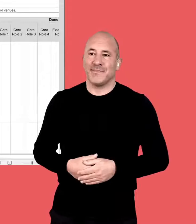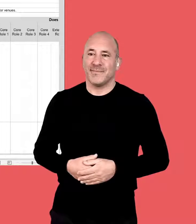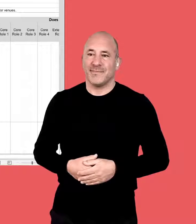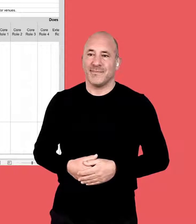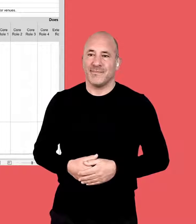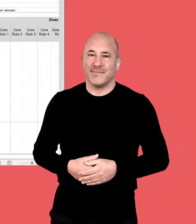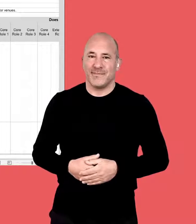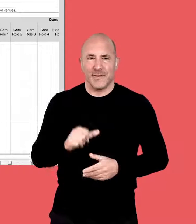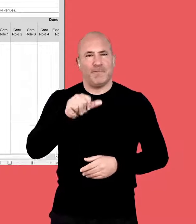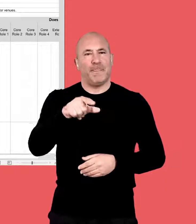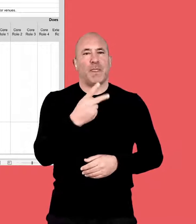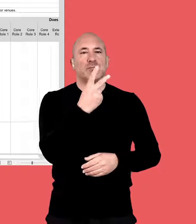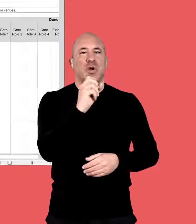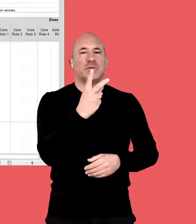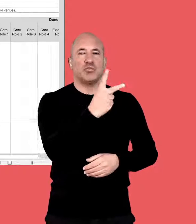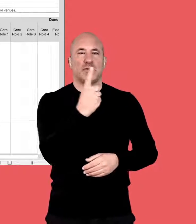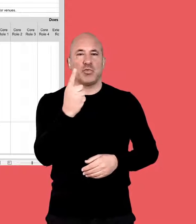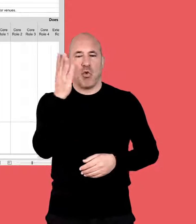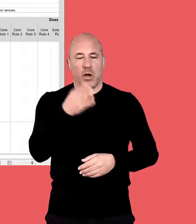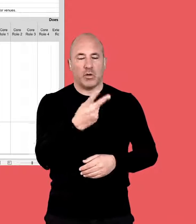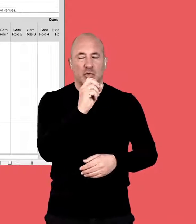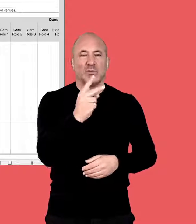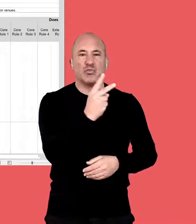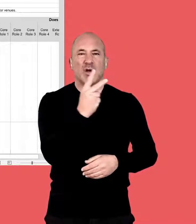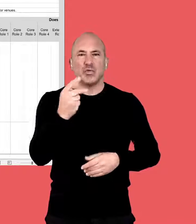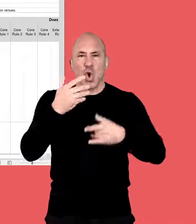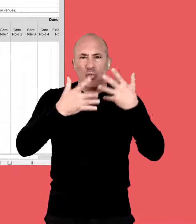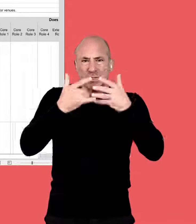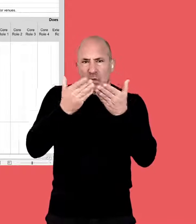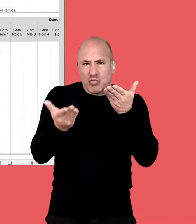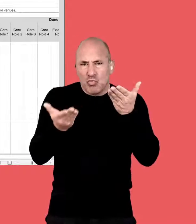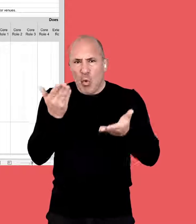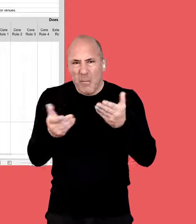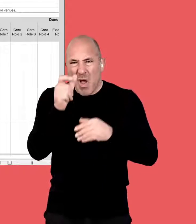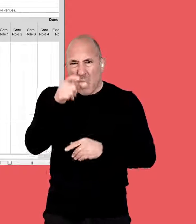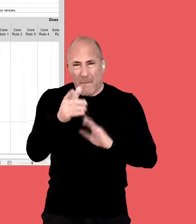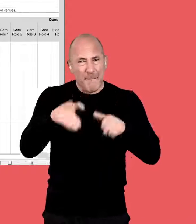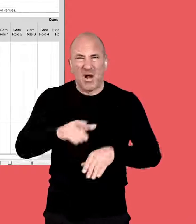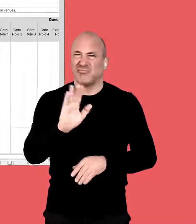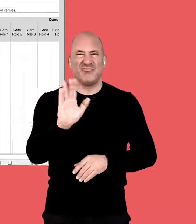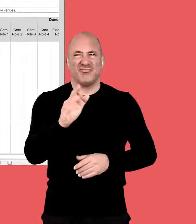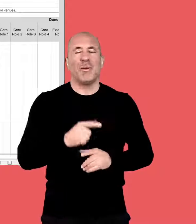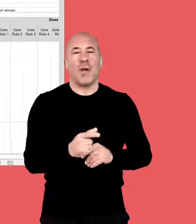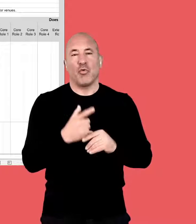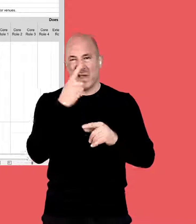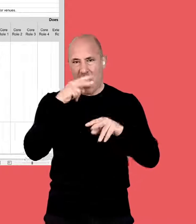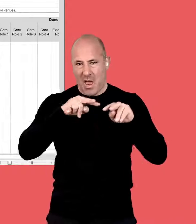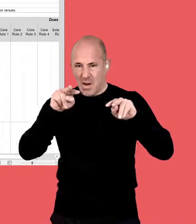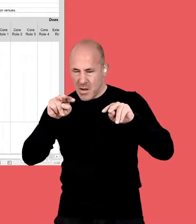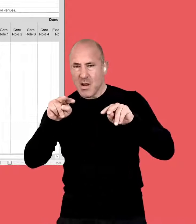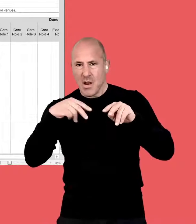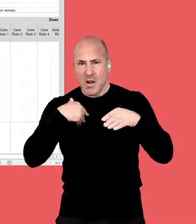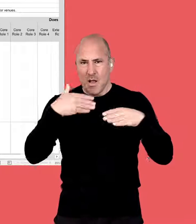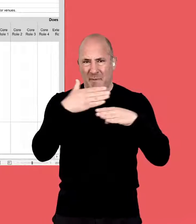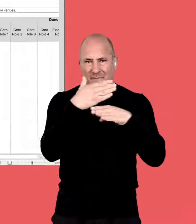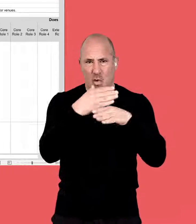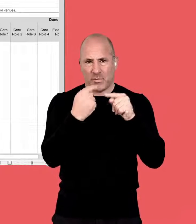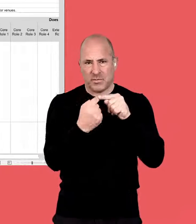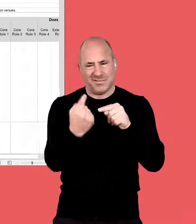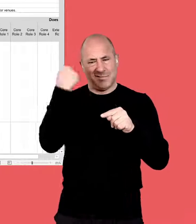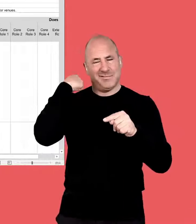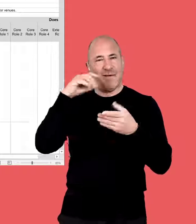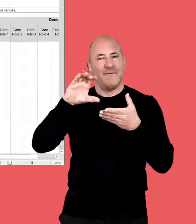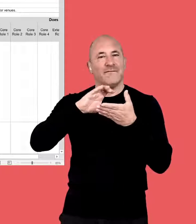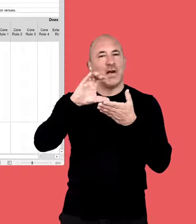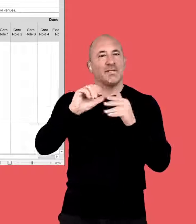The 21-22 results for comparison column is not mandatory, but will enable you to benchmark your performance from